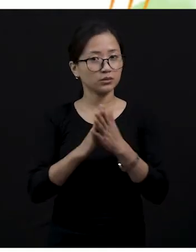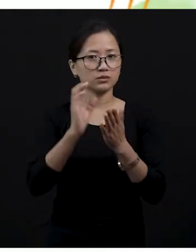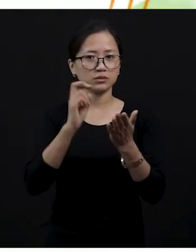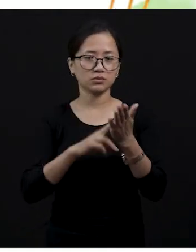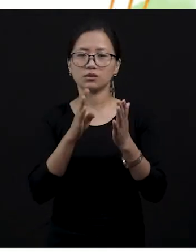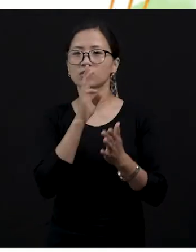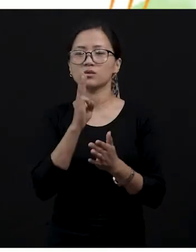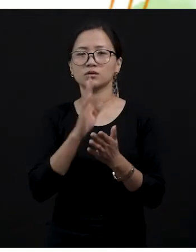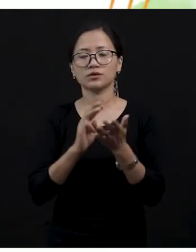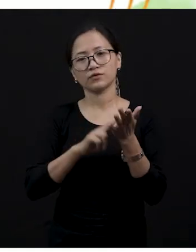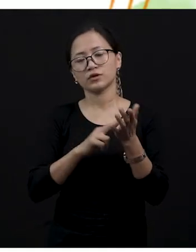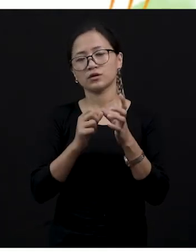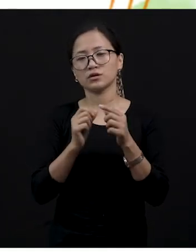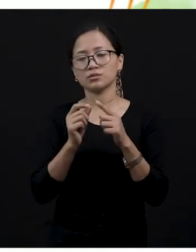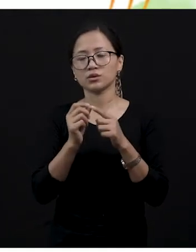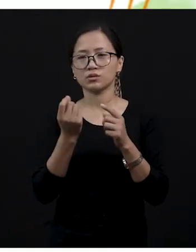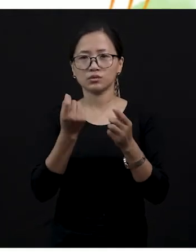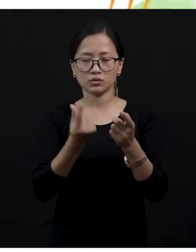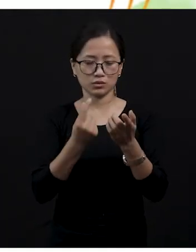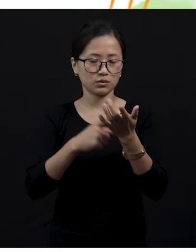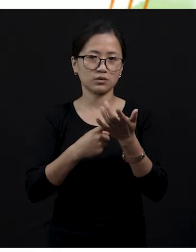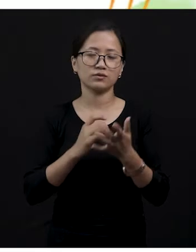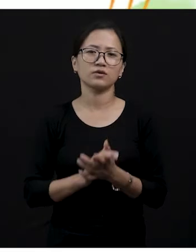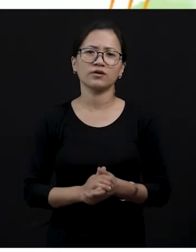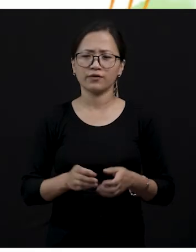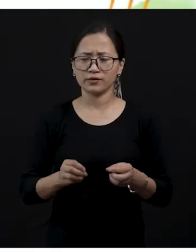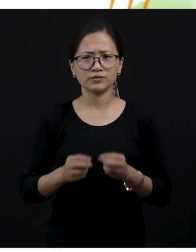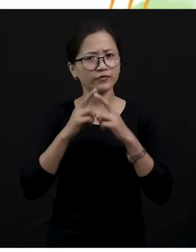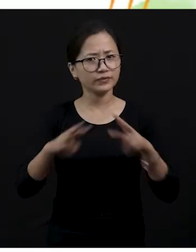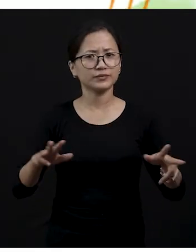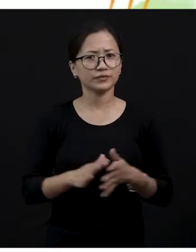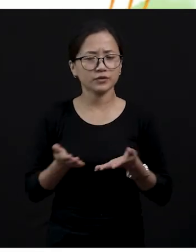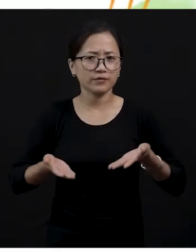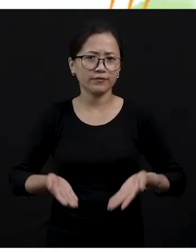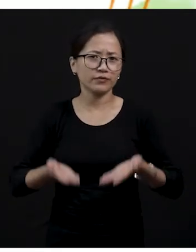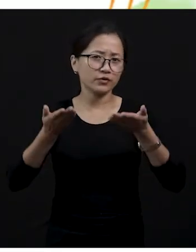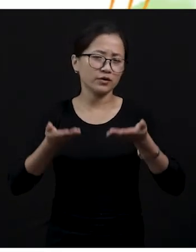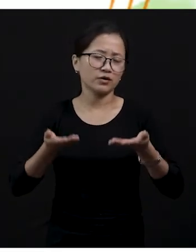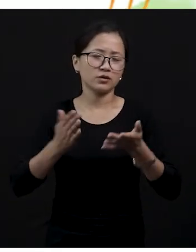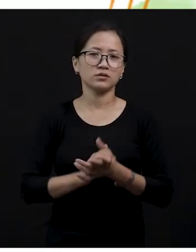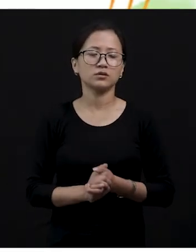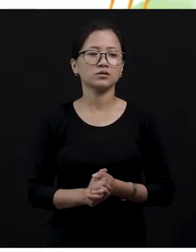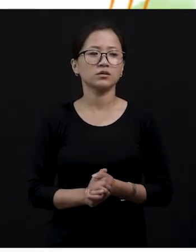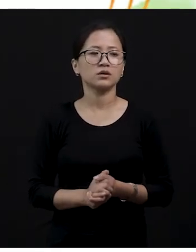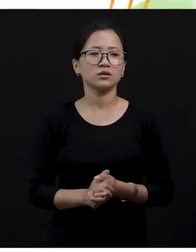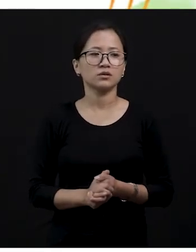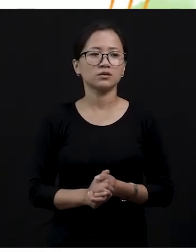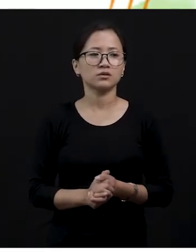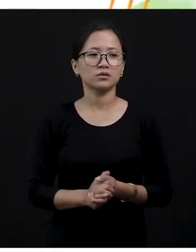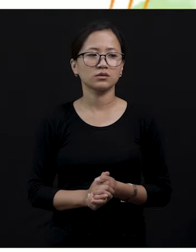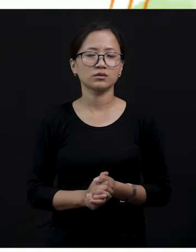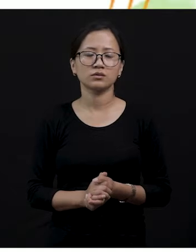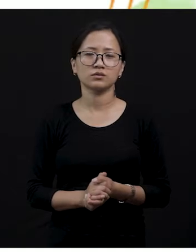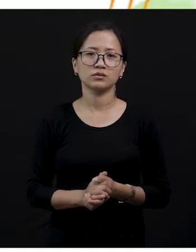The gas turns into water vapors. Water vapors, they become very heavy, and that is known as condensation, gas